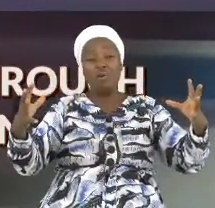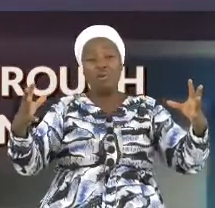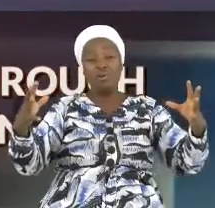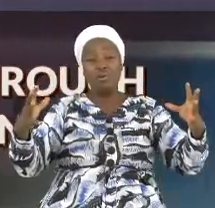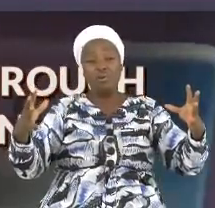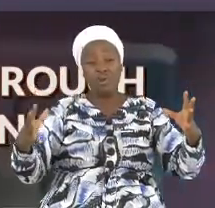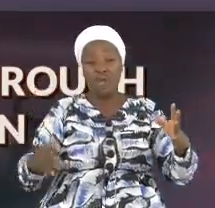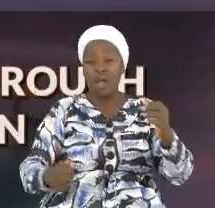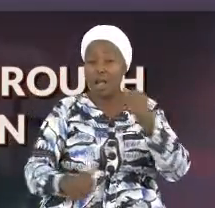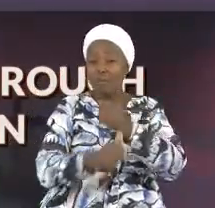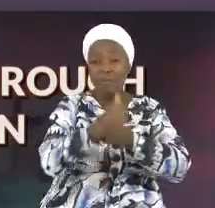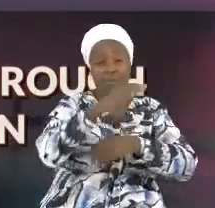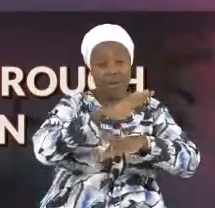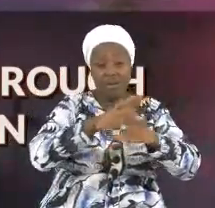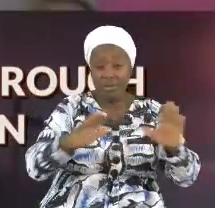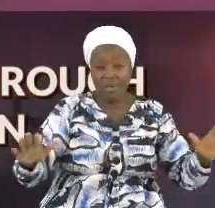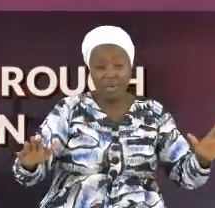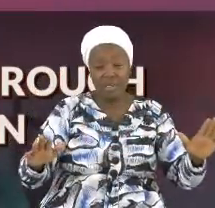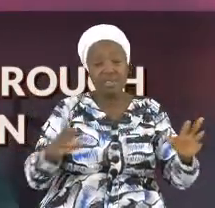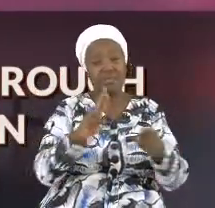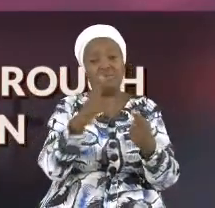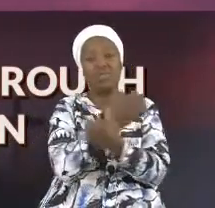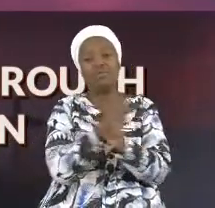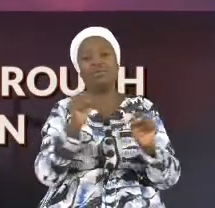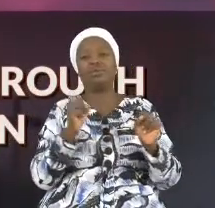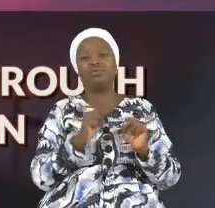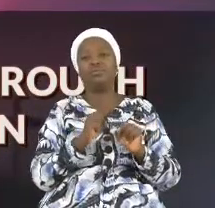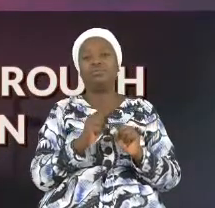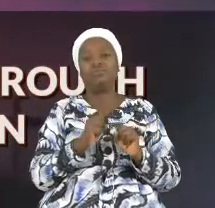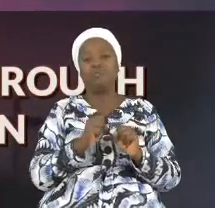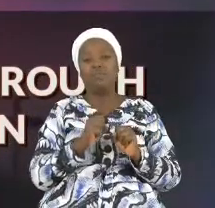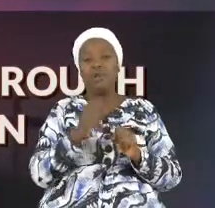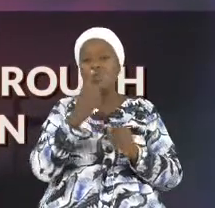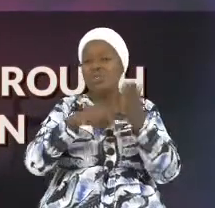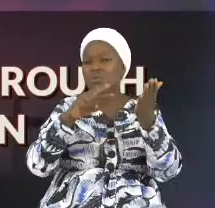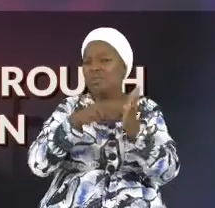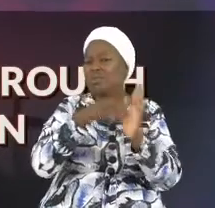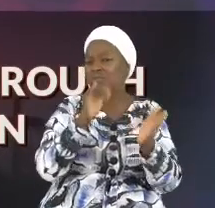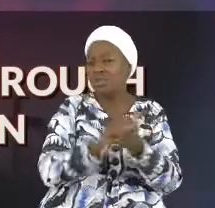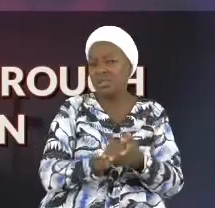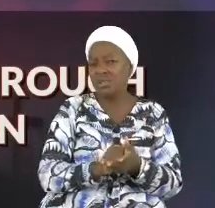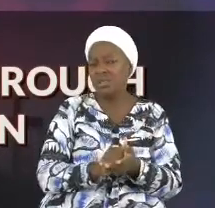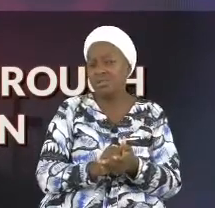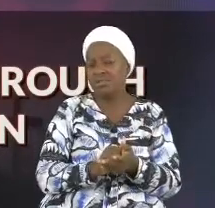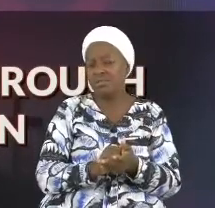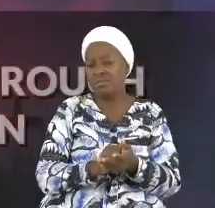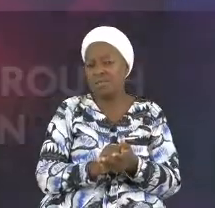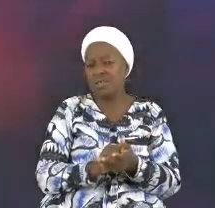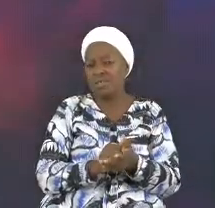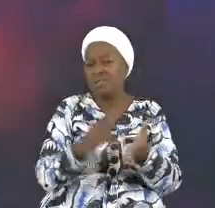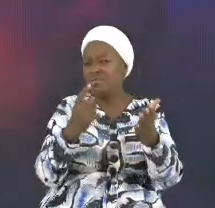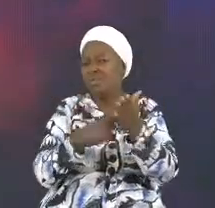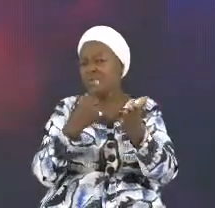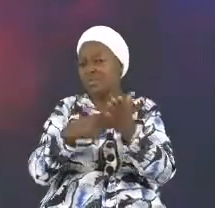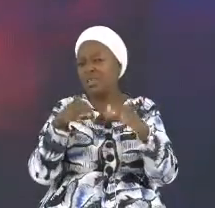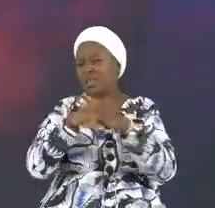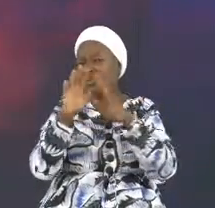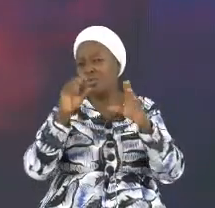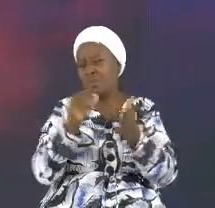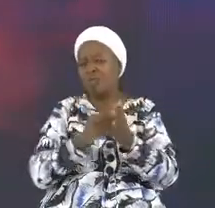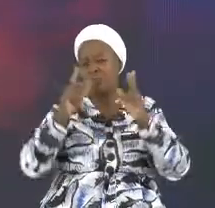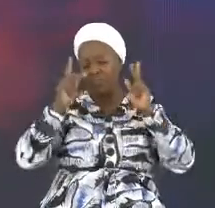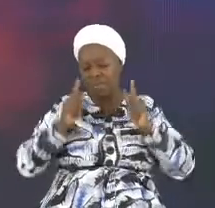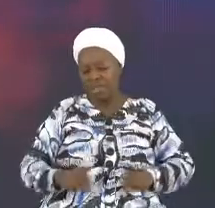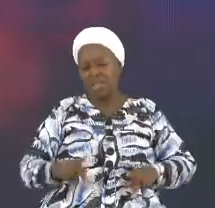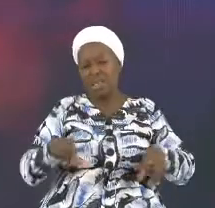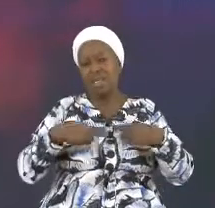mean? There are times in your own personal life you have said, I want to be better